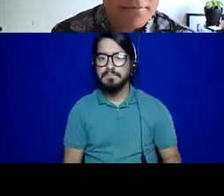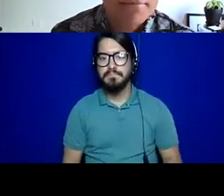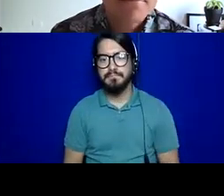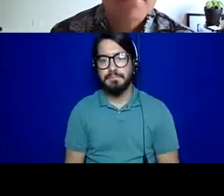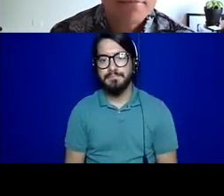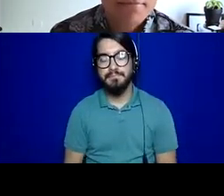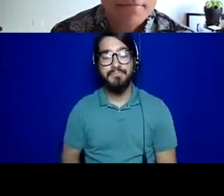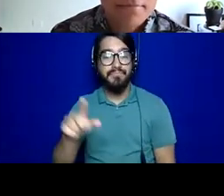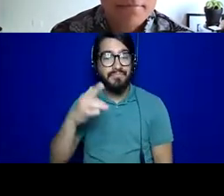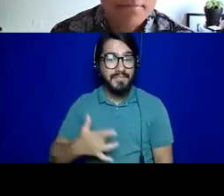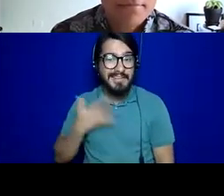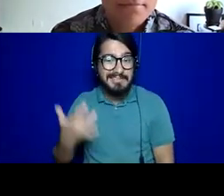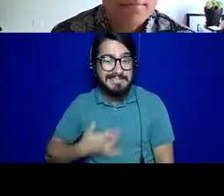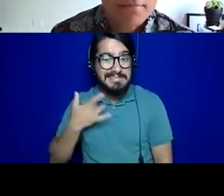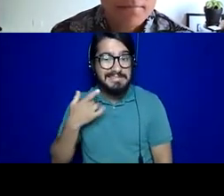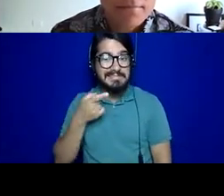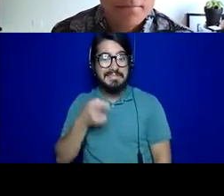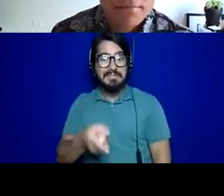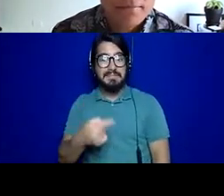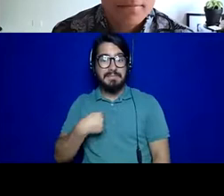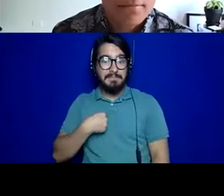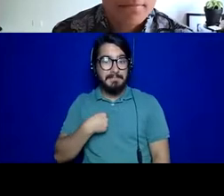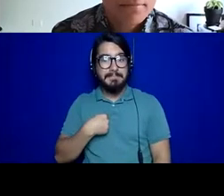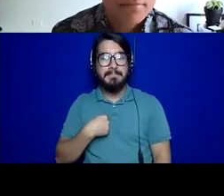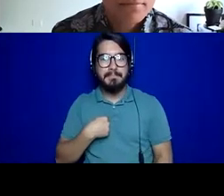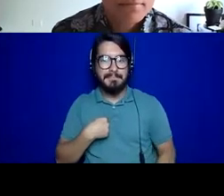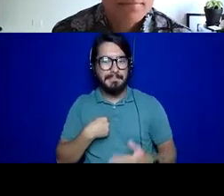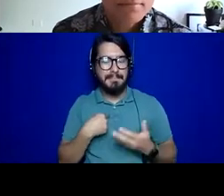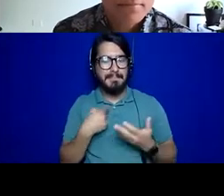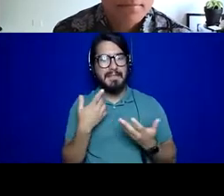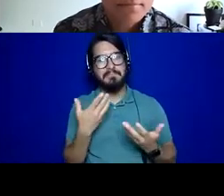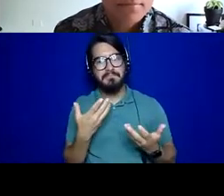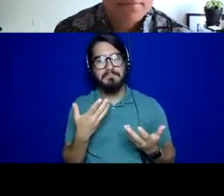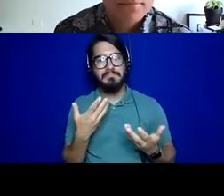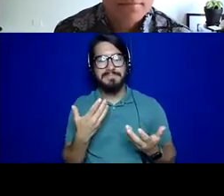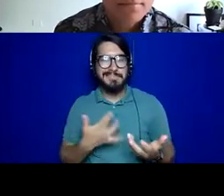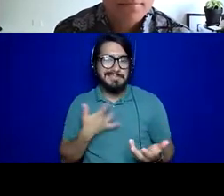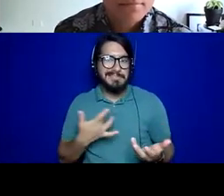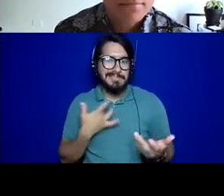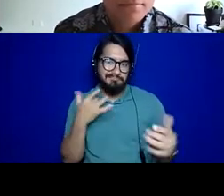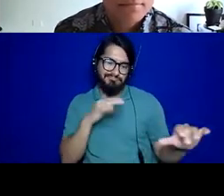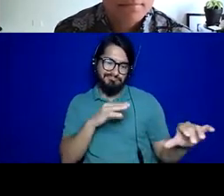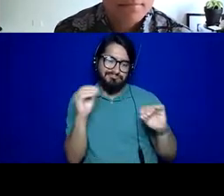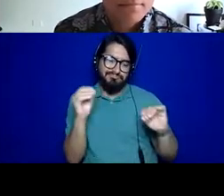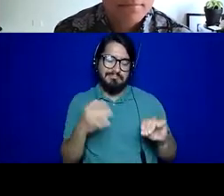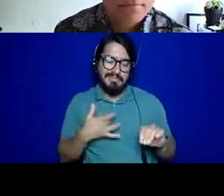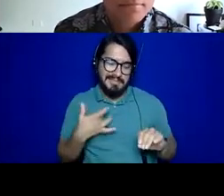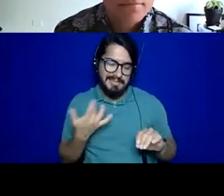I feel like I'm walking away generally feeling